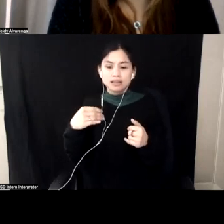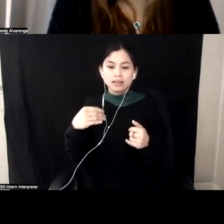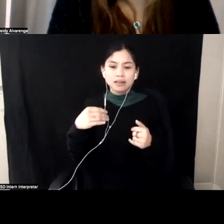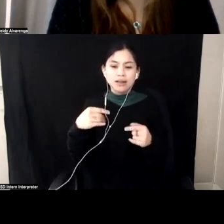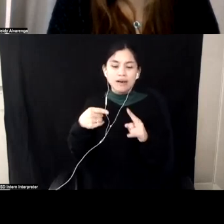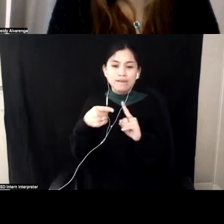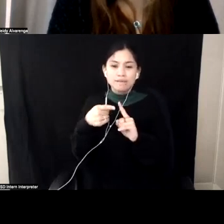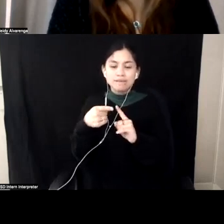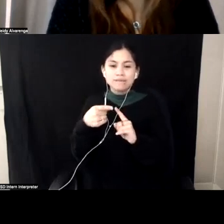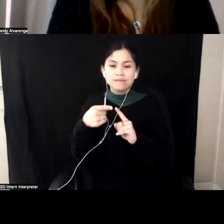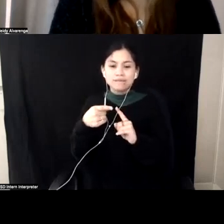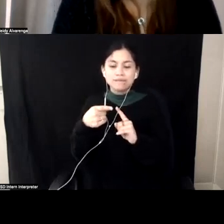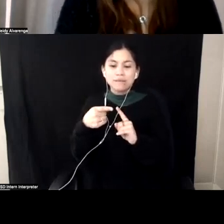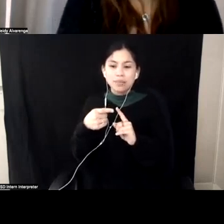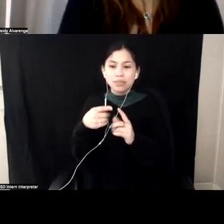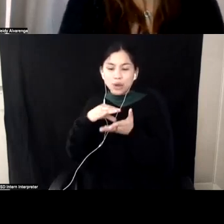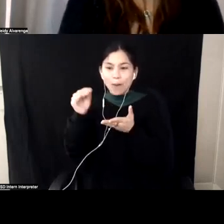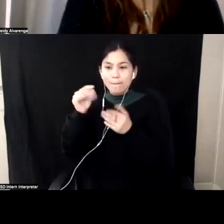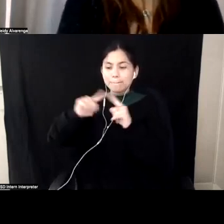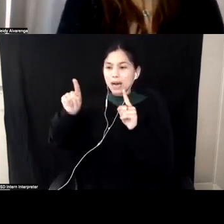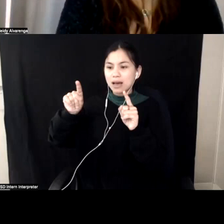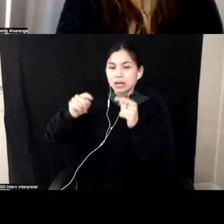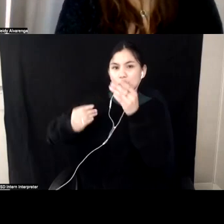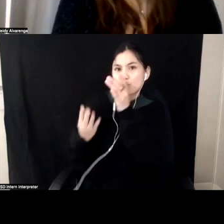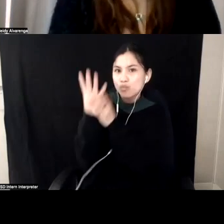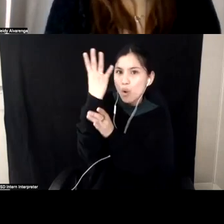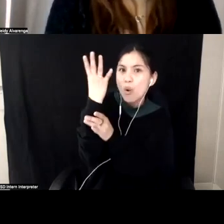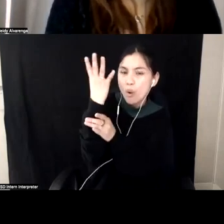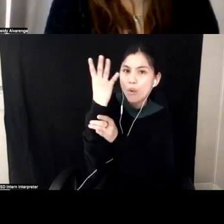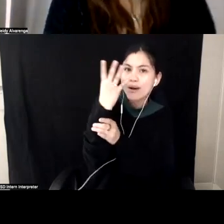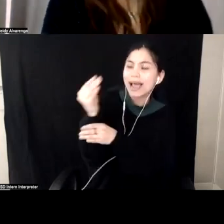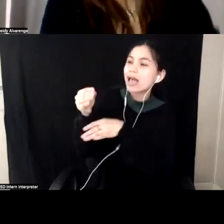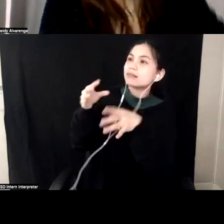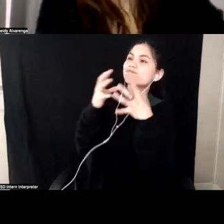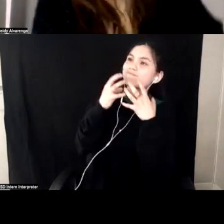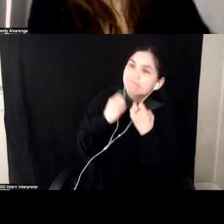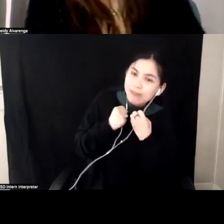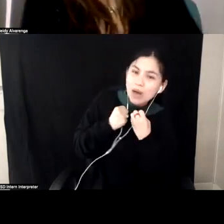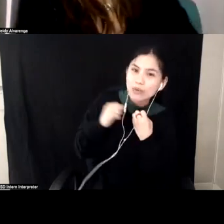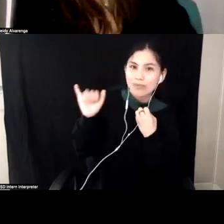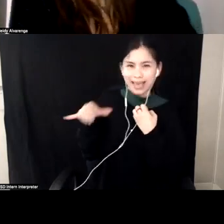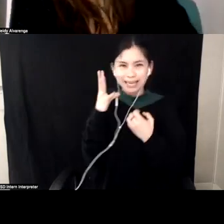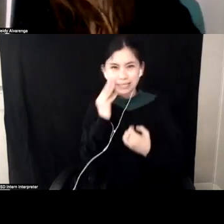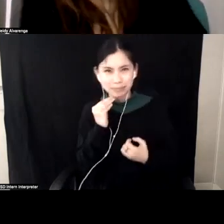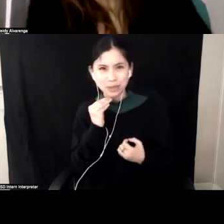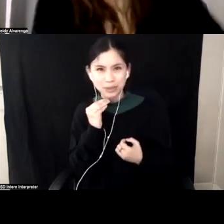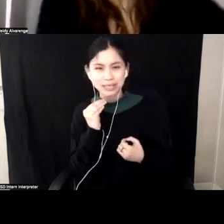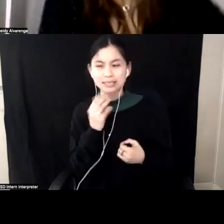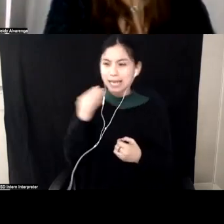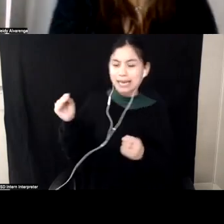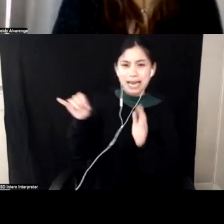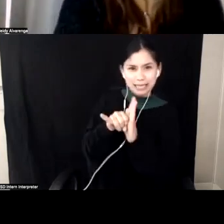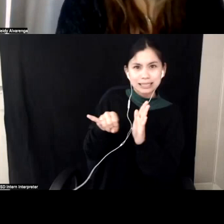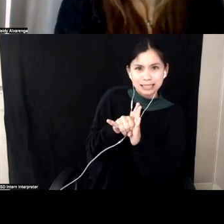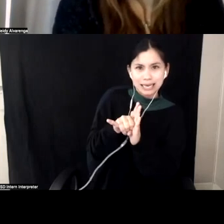they can grow and appreciate their identity and